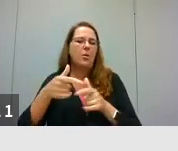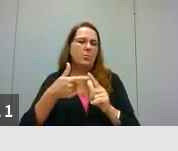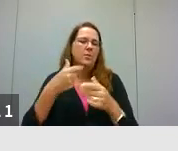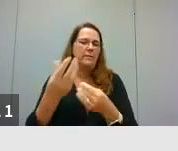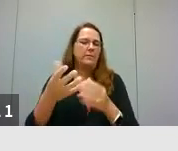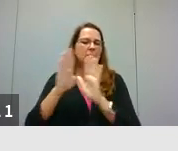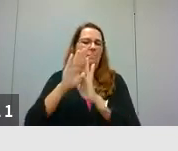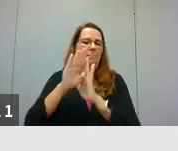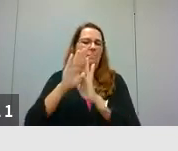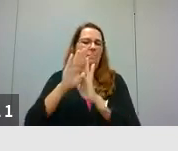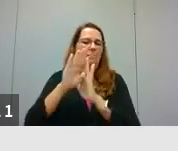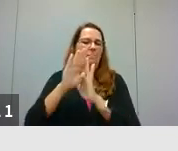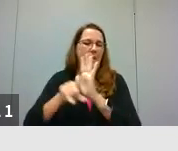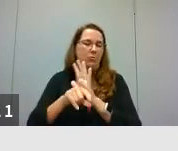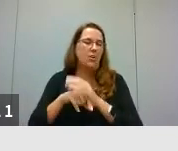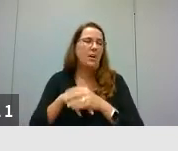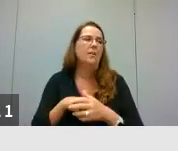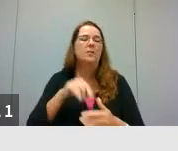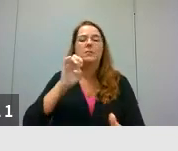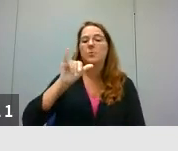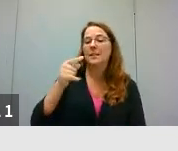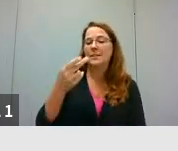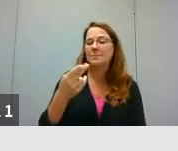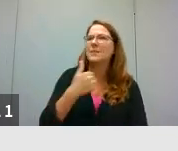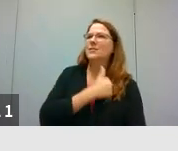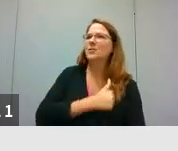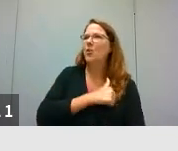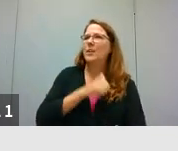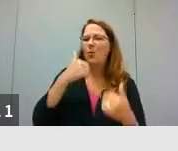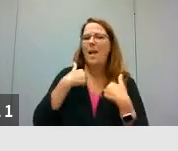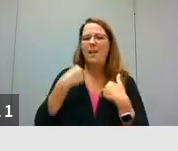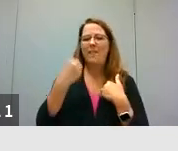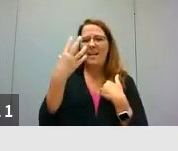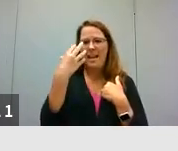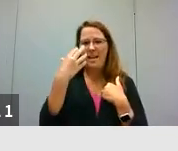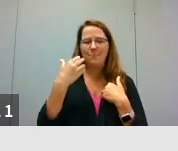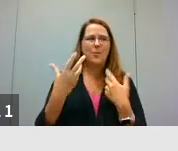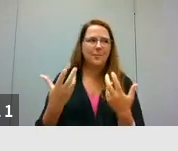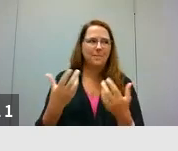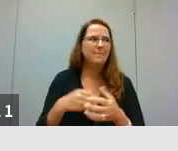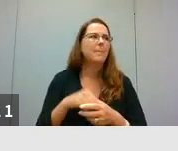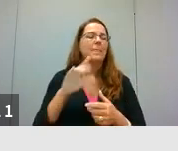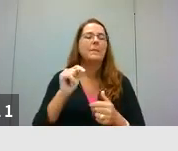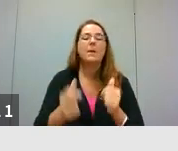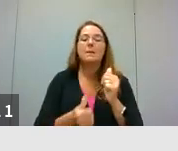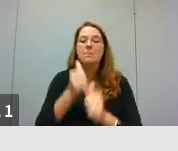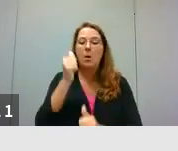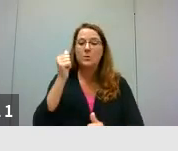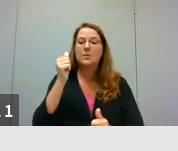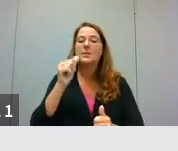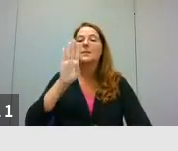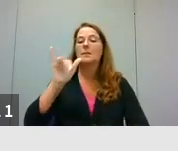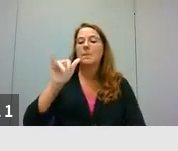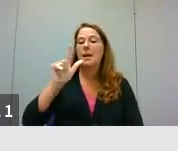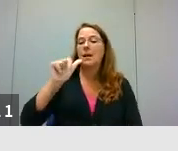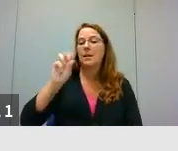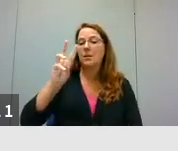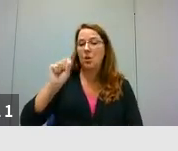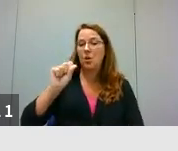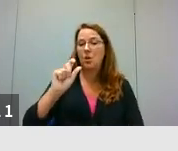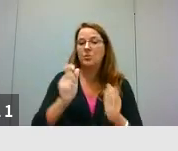background. No, I apologize for not having a camera, but mostly the bylaw